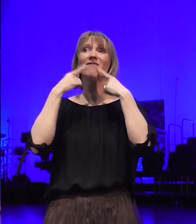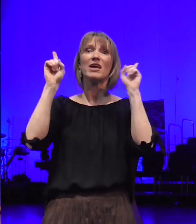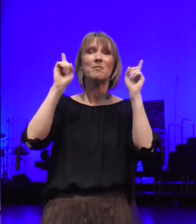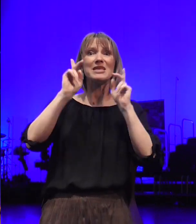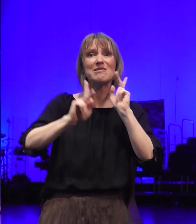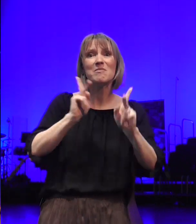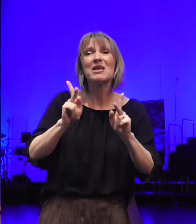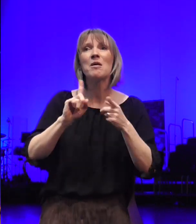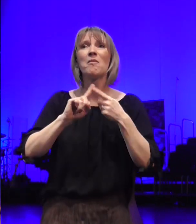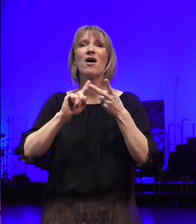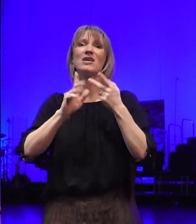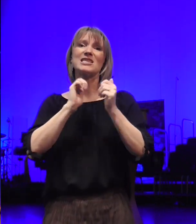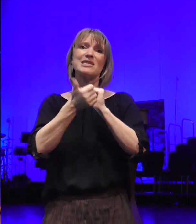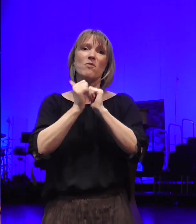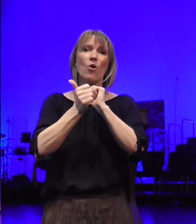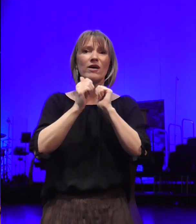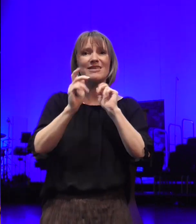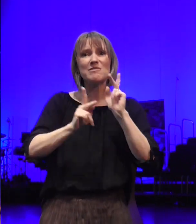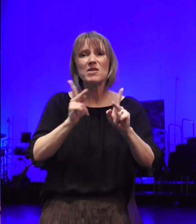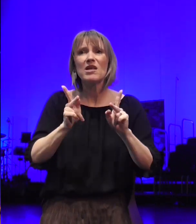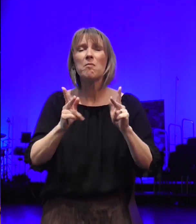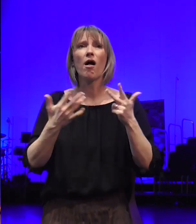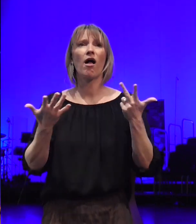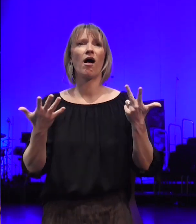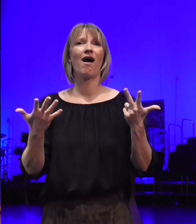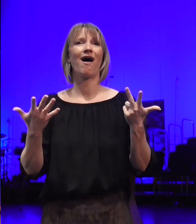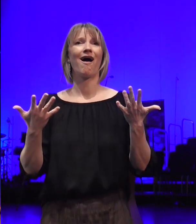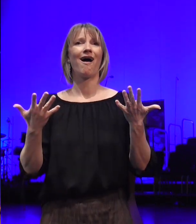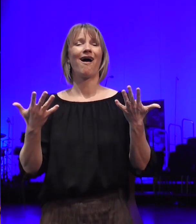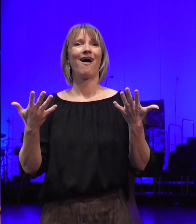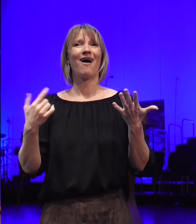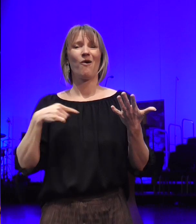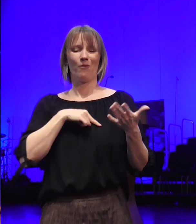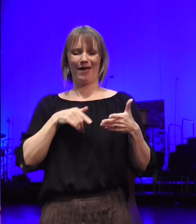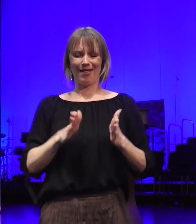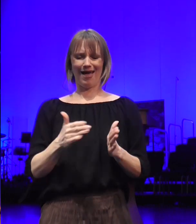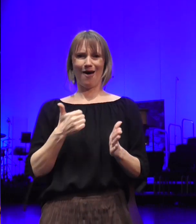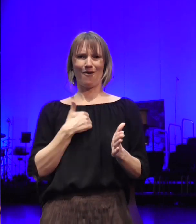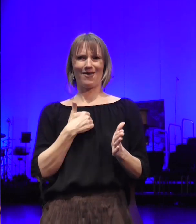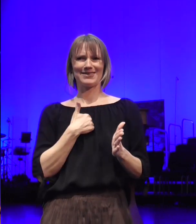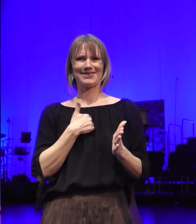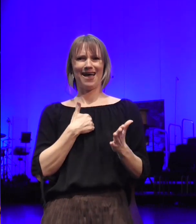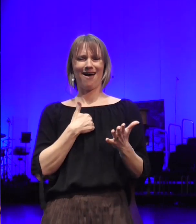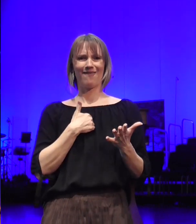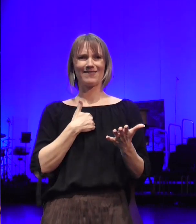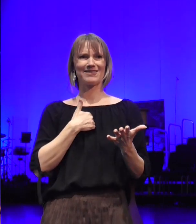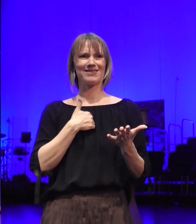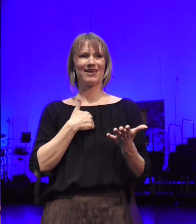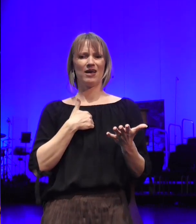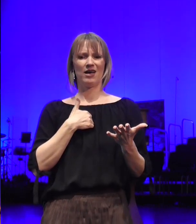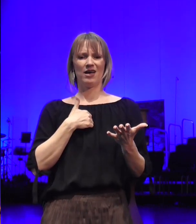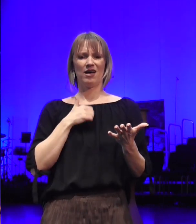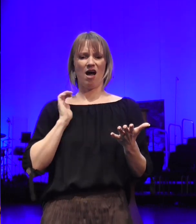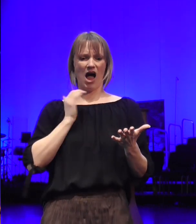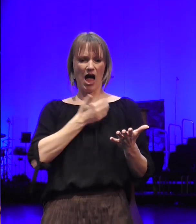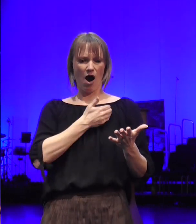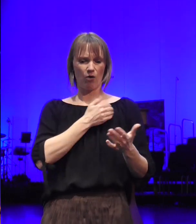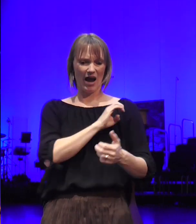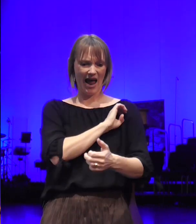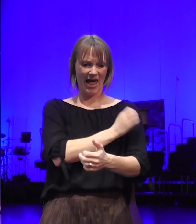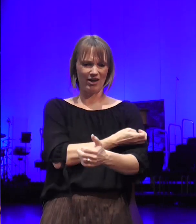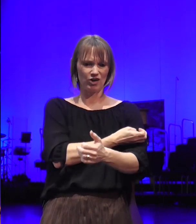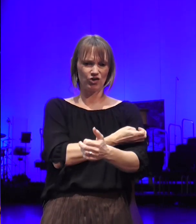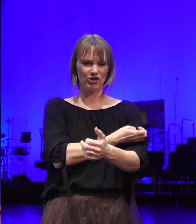celebrities and sports figures, and we allow ourselves to lose our own energy, even giving